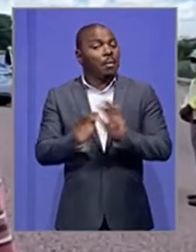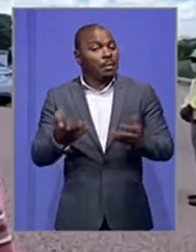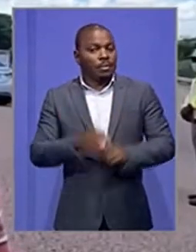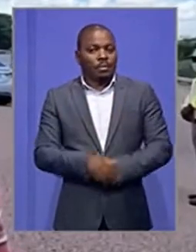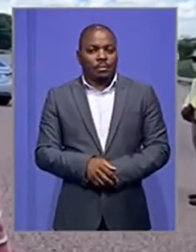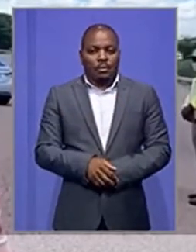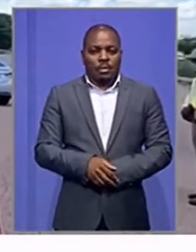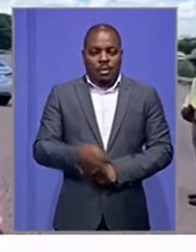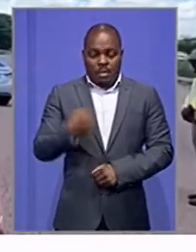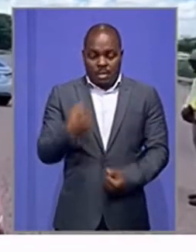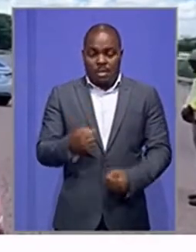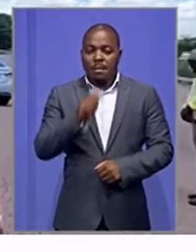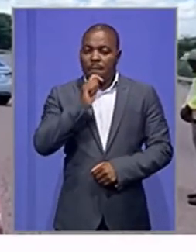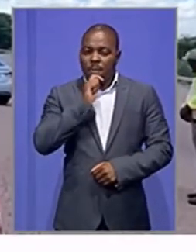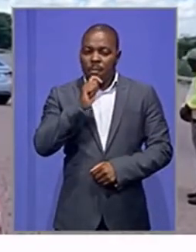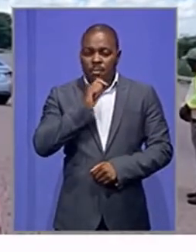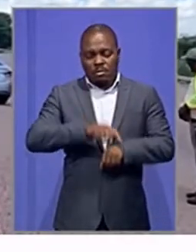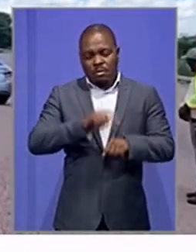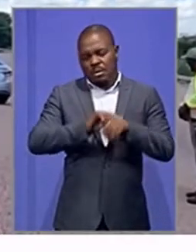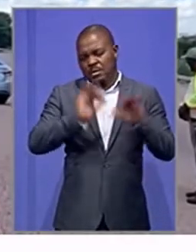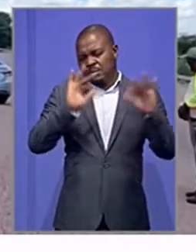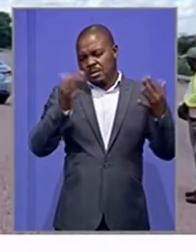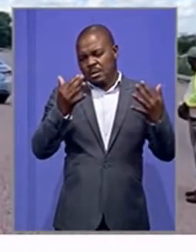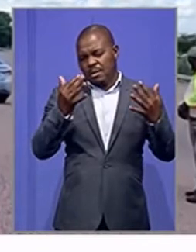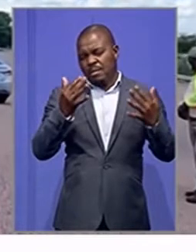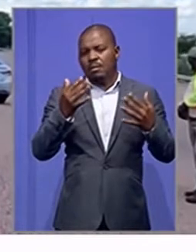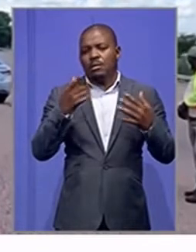driving this morning around 10 a.m.